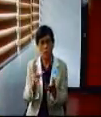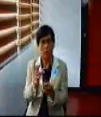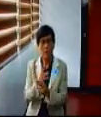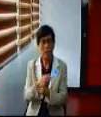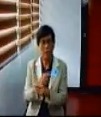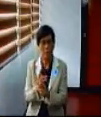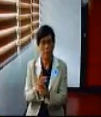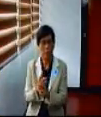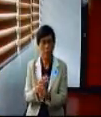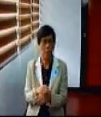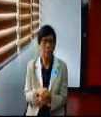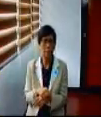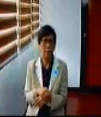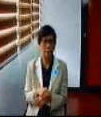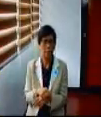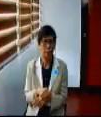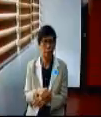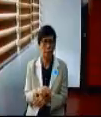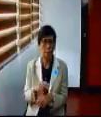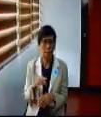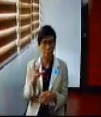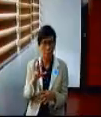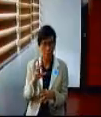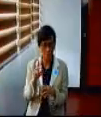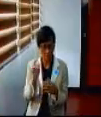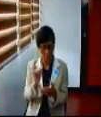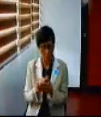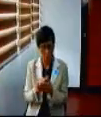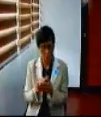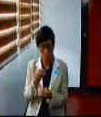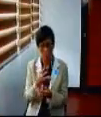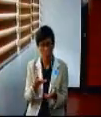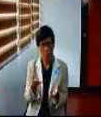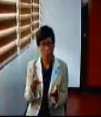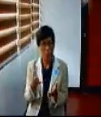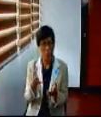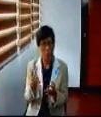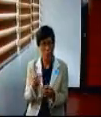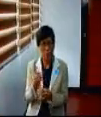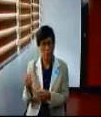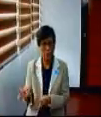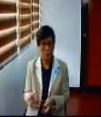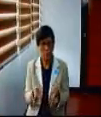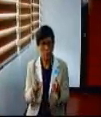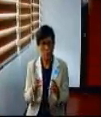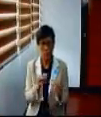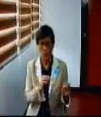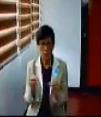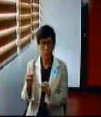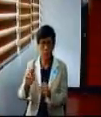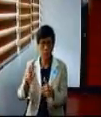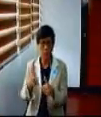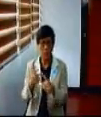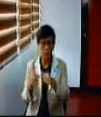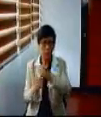remediate. And that provides for me an excellent segue to move into the third pillar of the UN